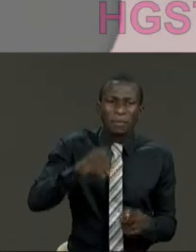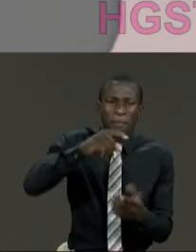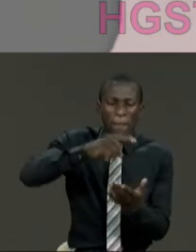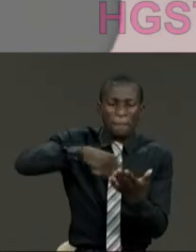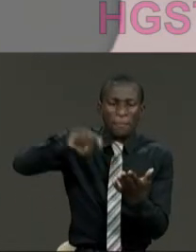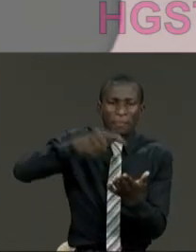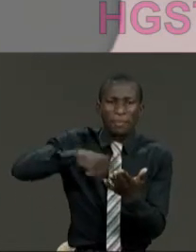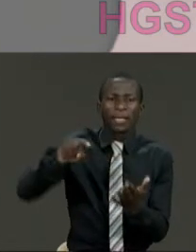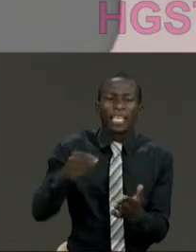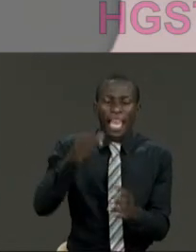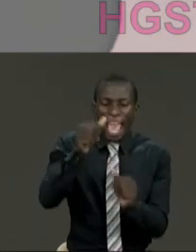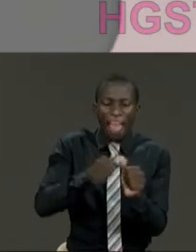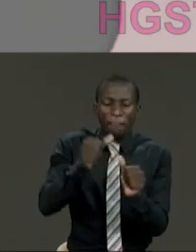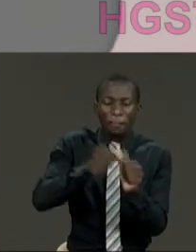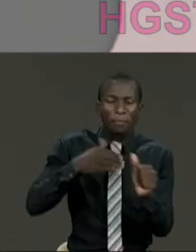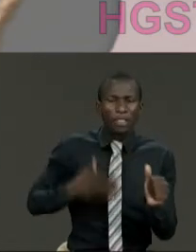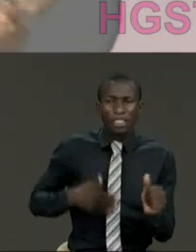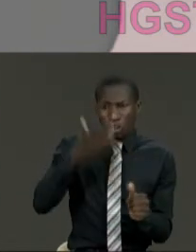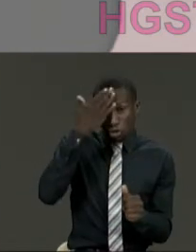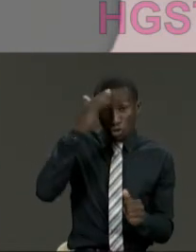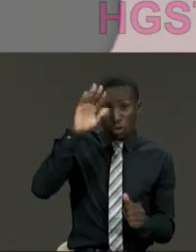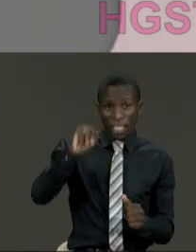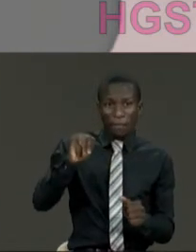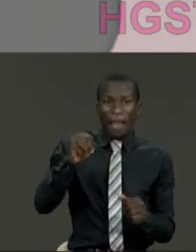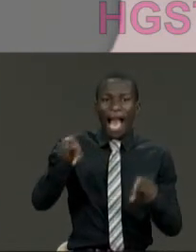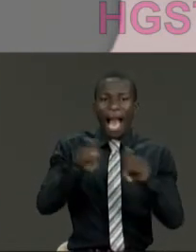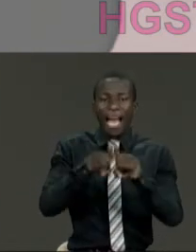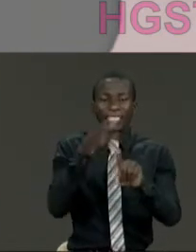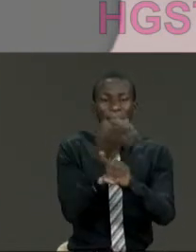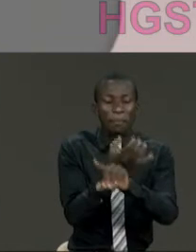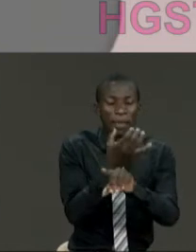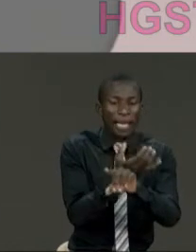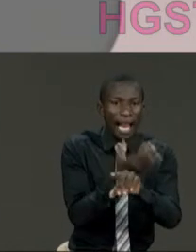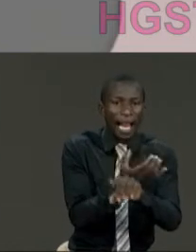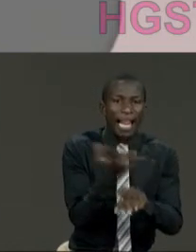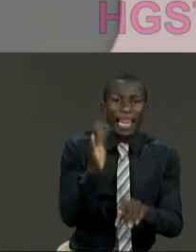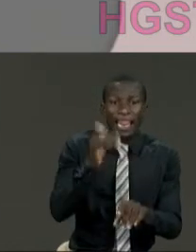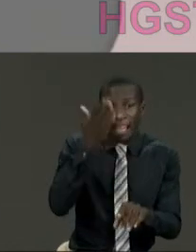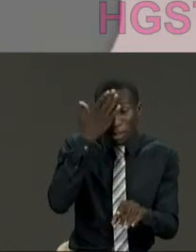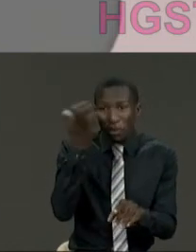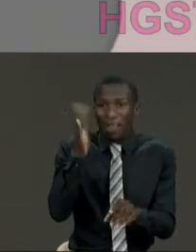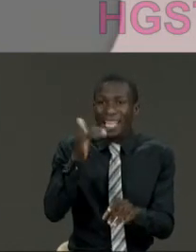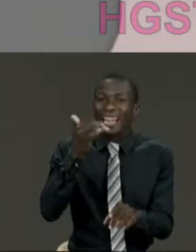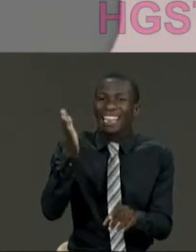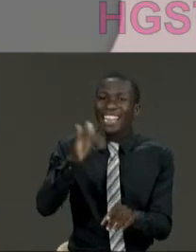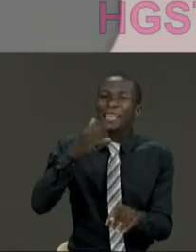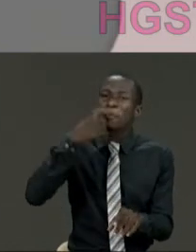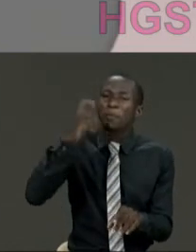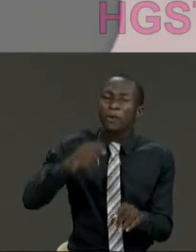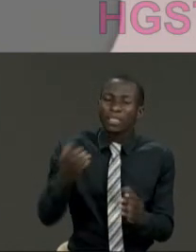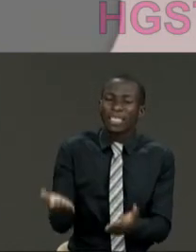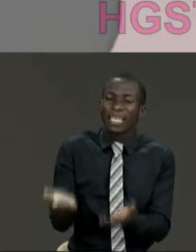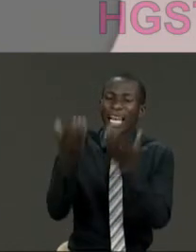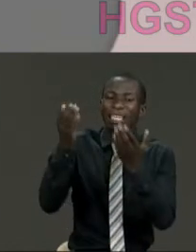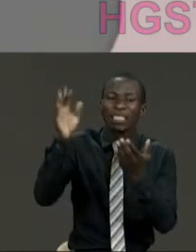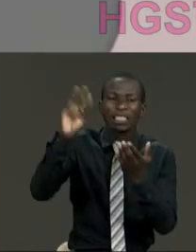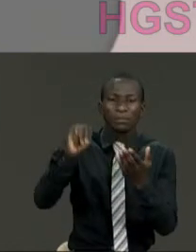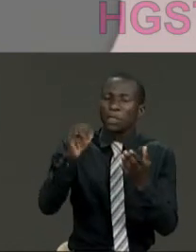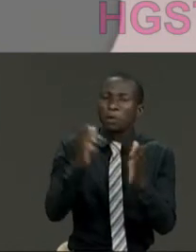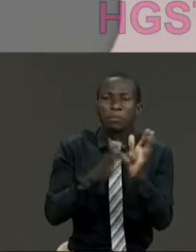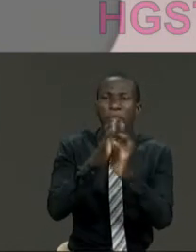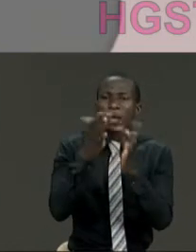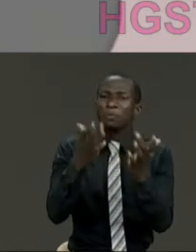knew him as a beggar. They knew they have to carry him to that particular location. The Bible didn't say he changes from